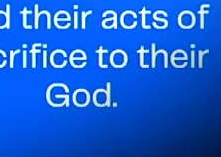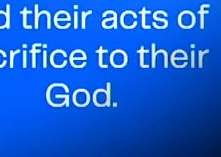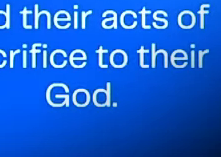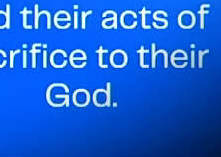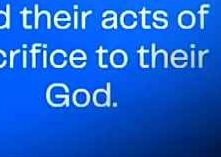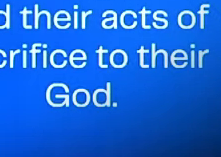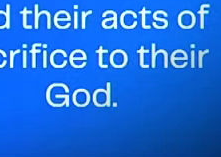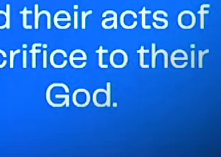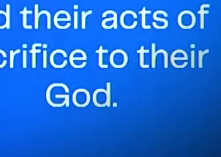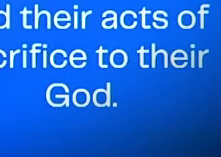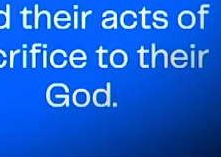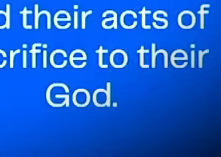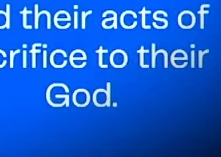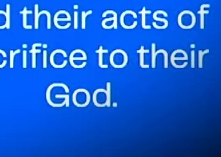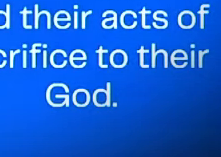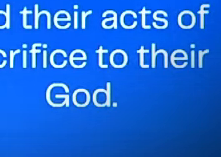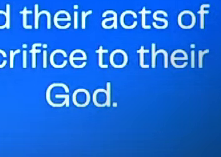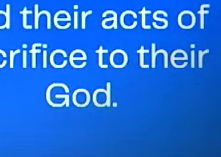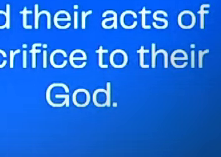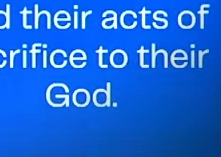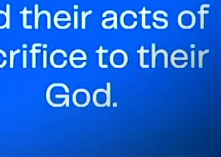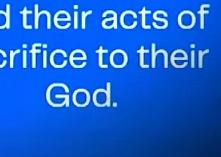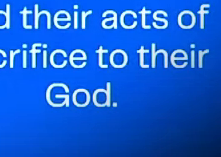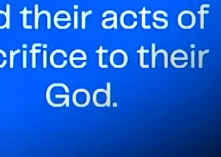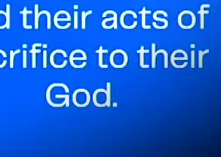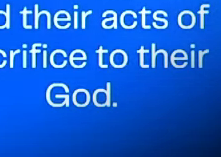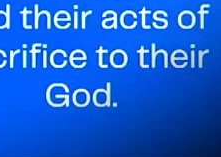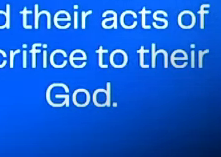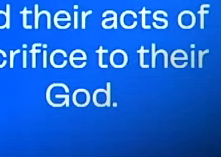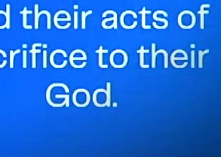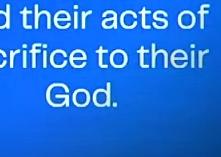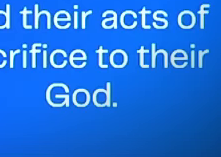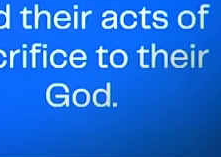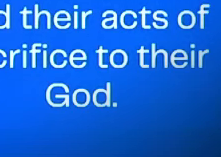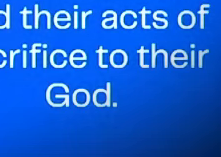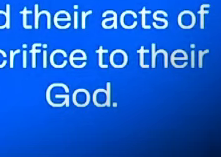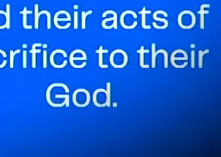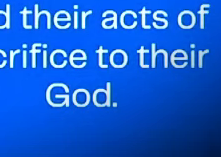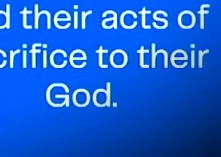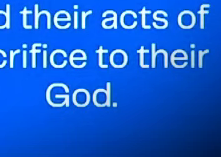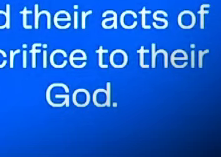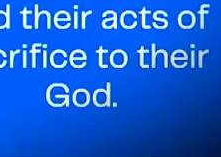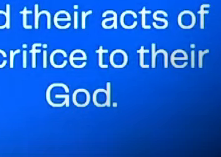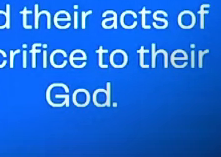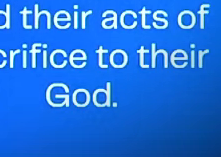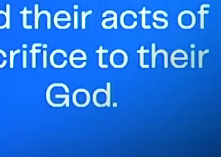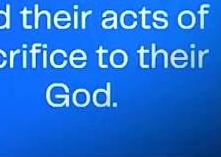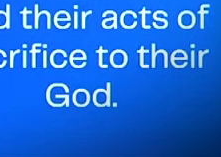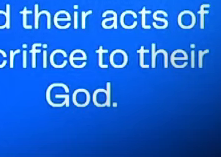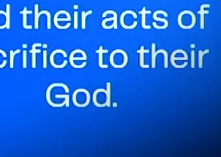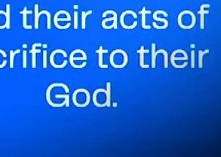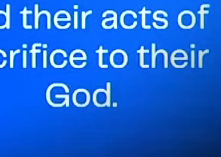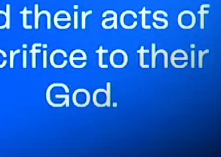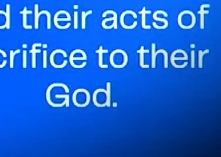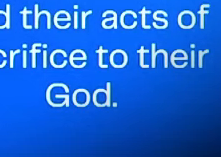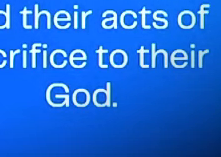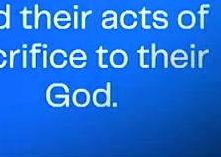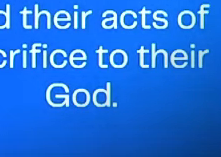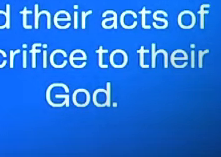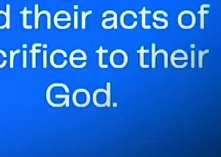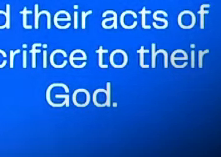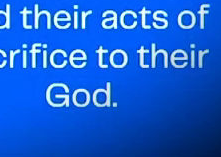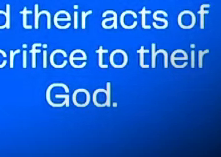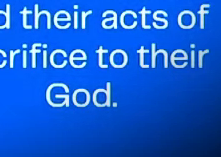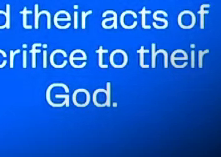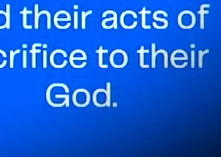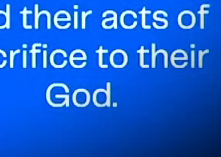what he was told. Me jidi say way and no ana Pharaoh e begwene esanse sa e no kan chere. So when they came out of Egypt, wo fi Misri ba,